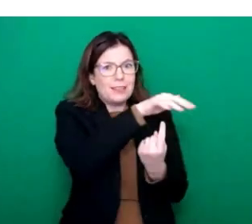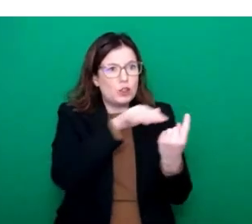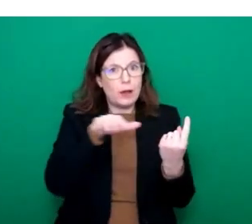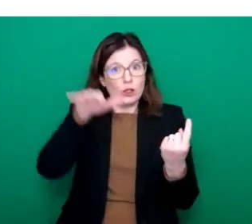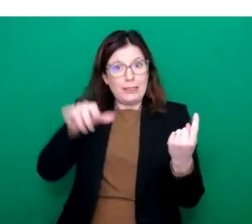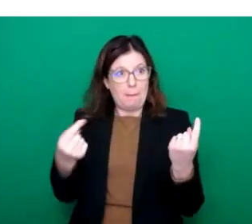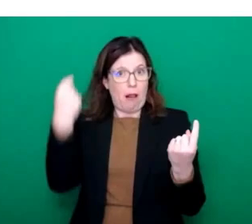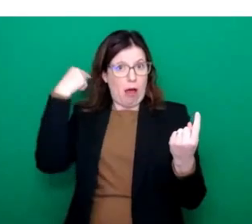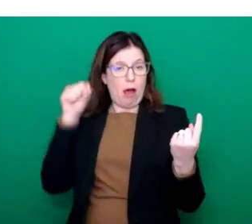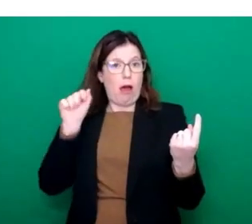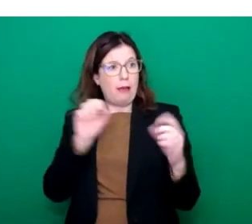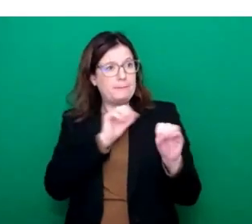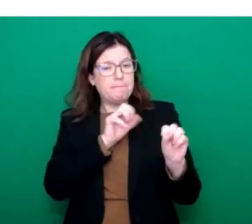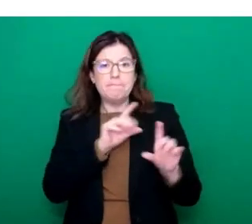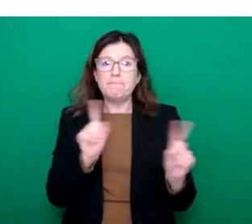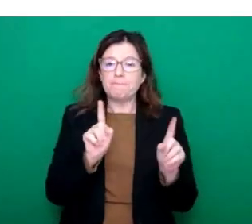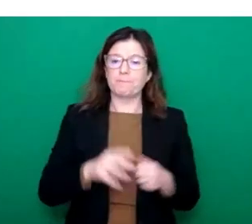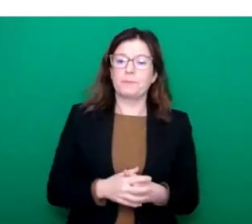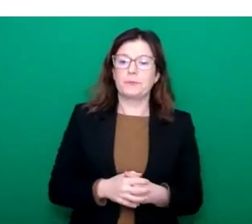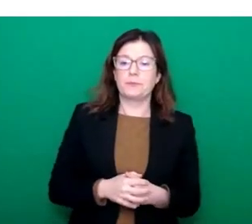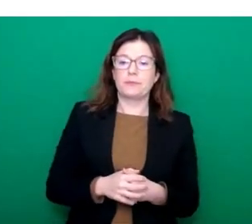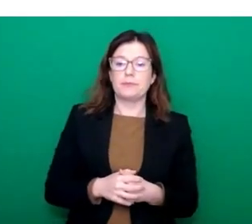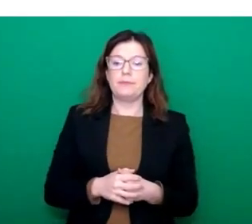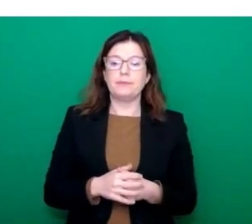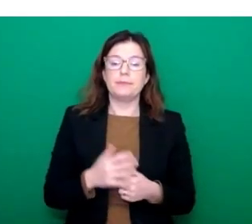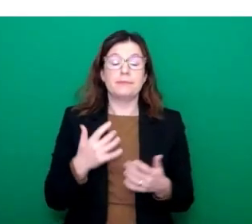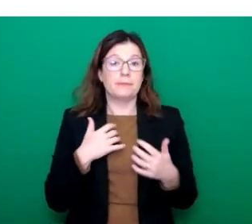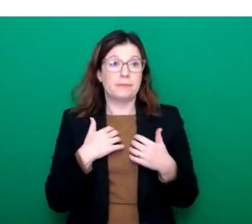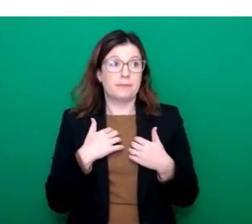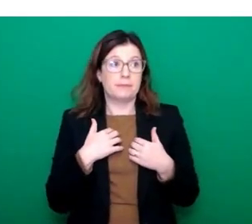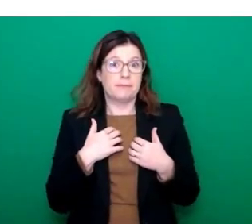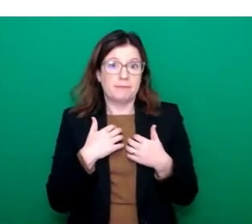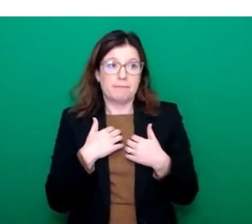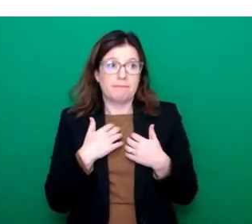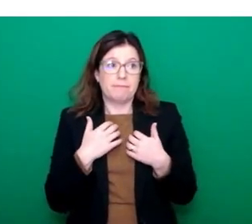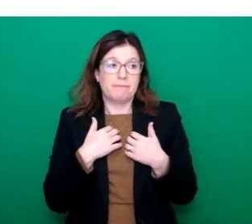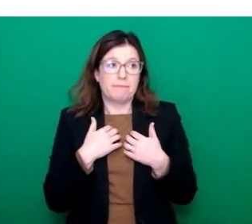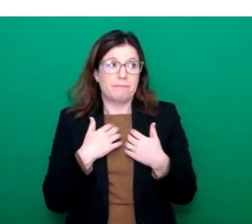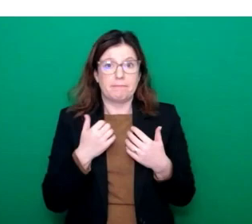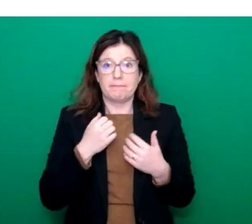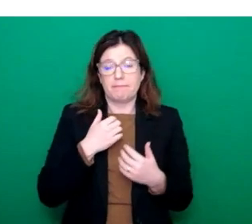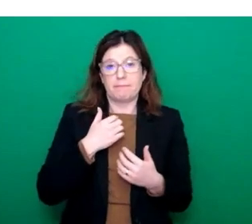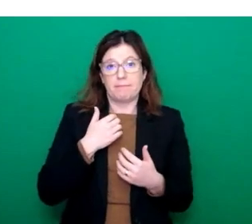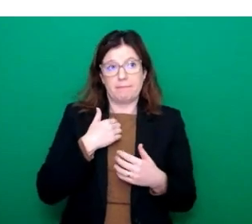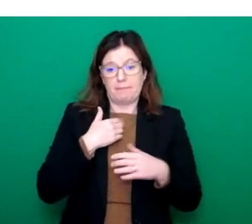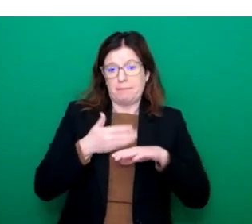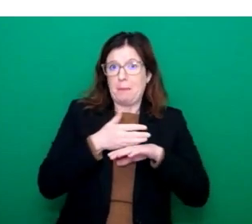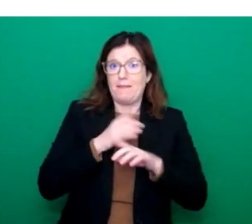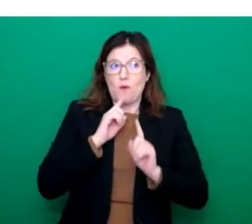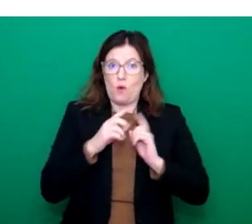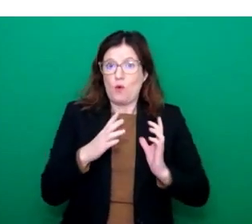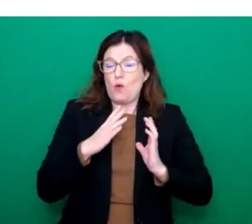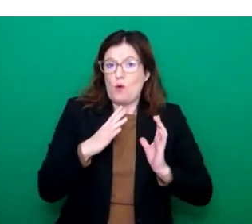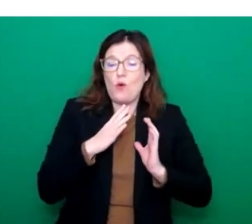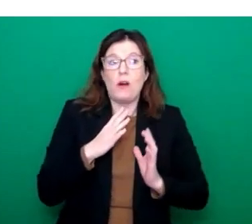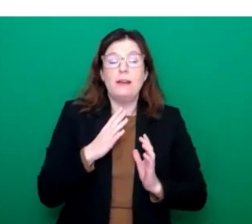yourselves? I think, in relation to what my previous answer, I would think from